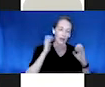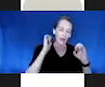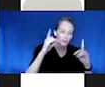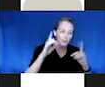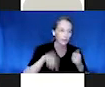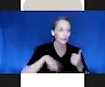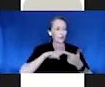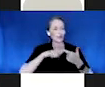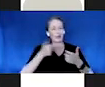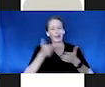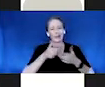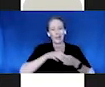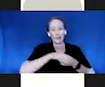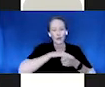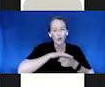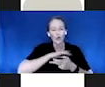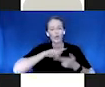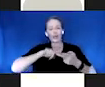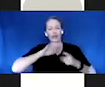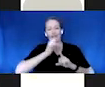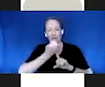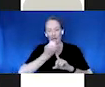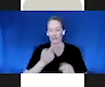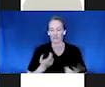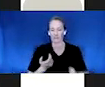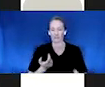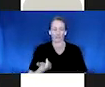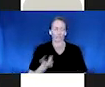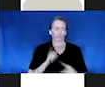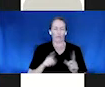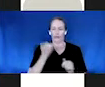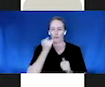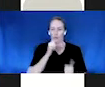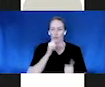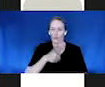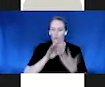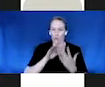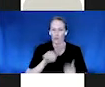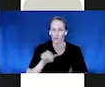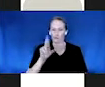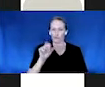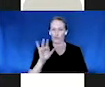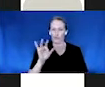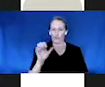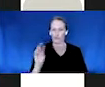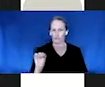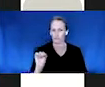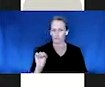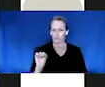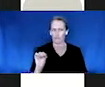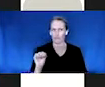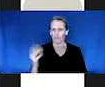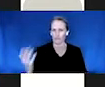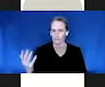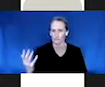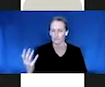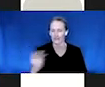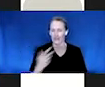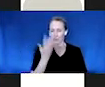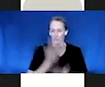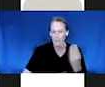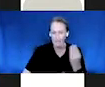if we don't address racism, we're going to miss a critical piece of how these things manifest. So racism